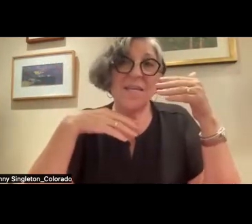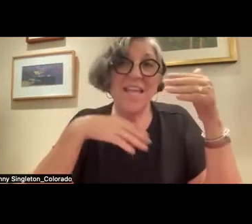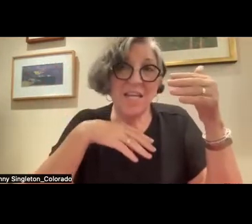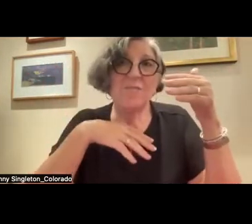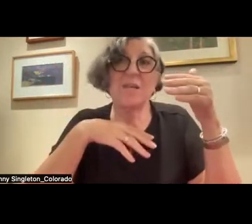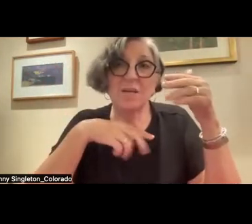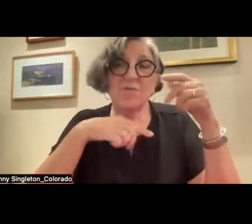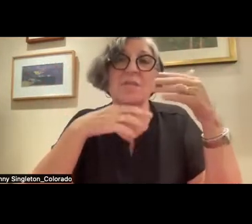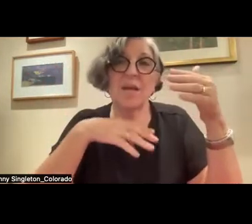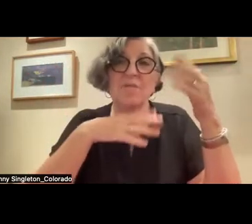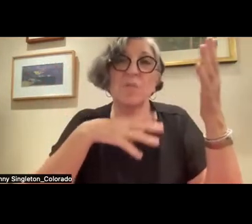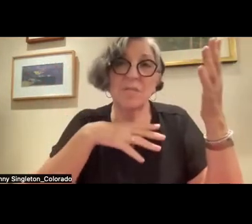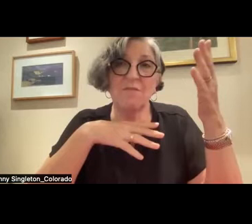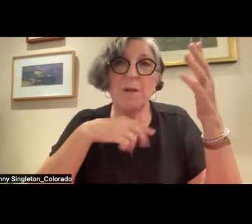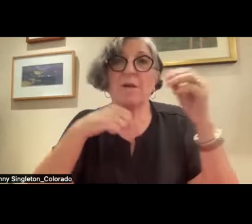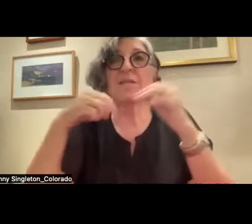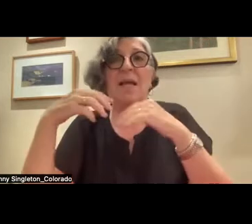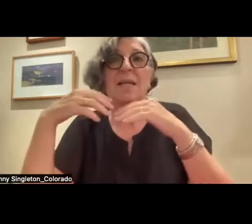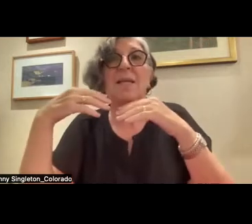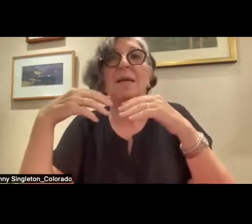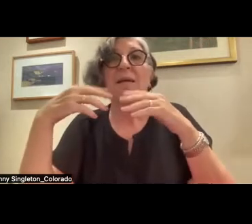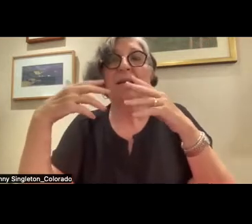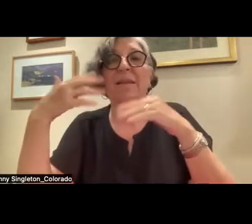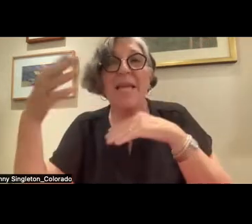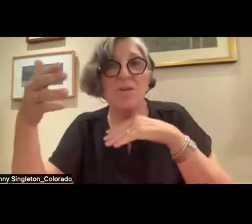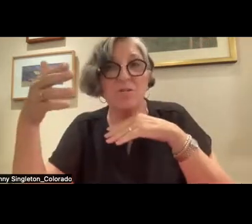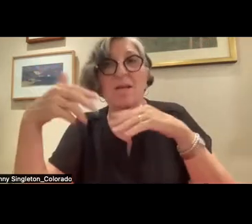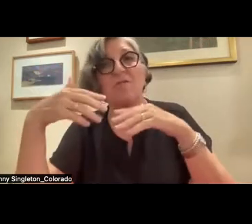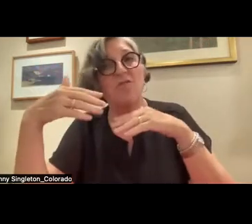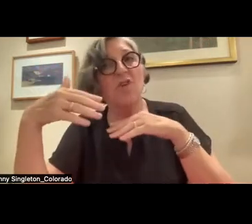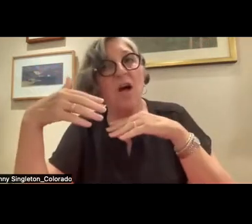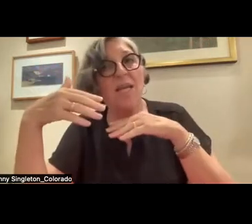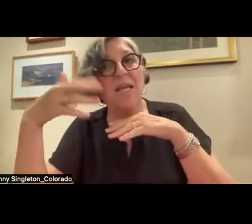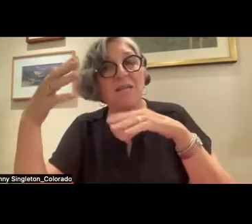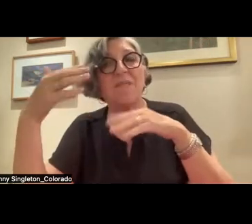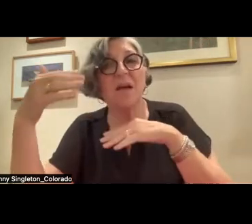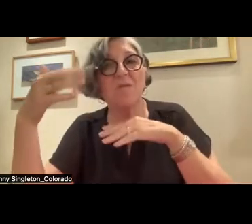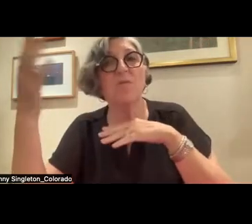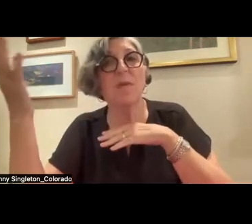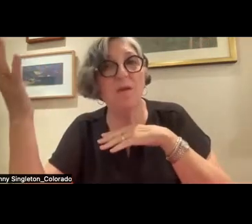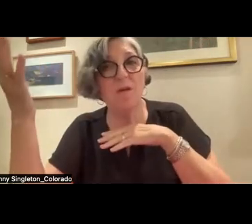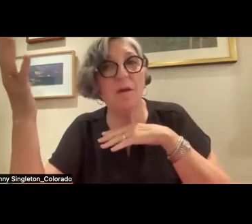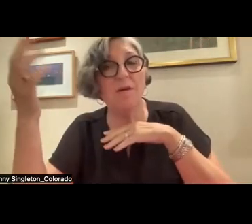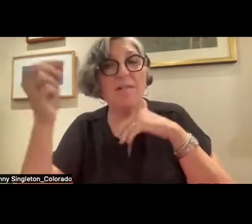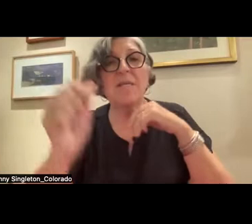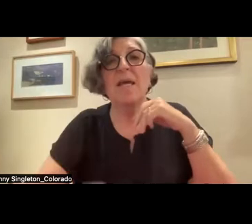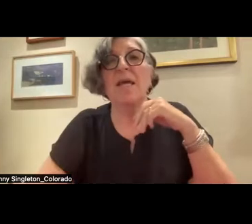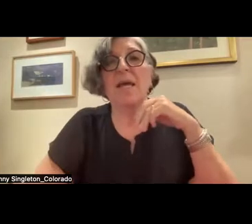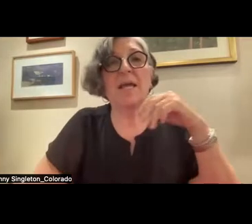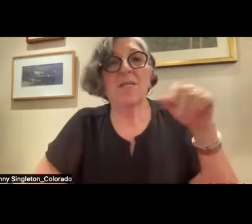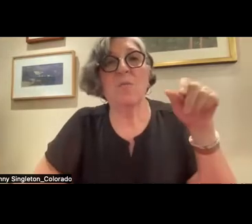had native signers, signers with deaf parents, and later signers or non-native signers with hearing